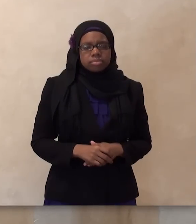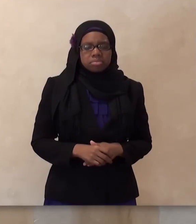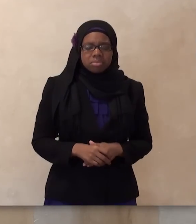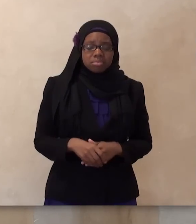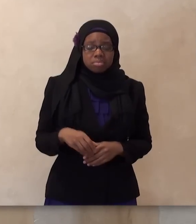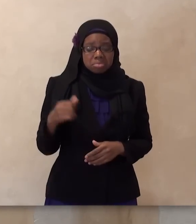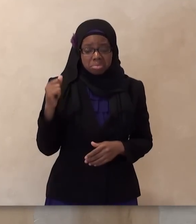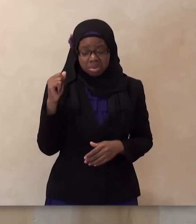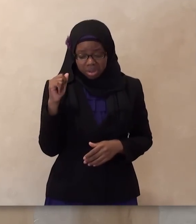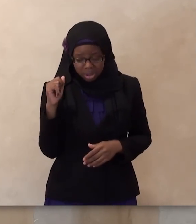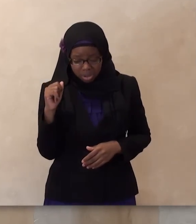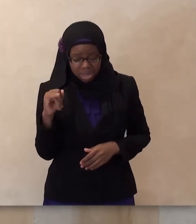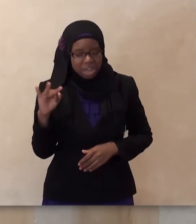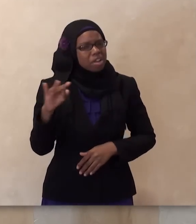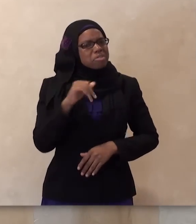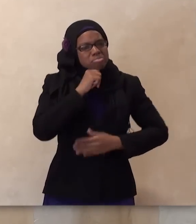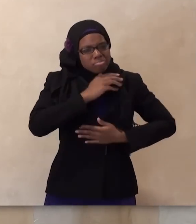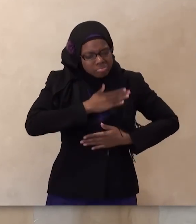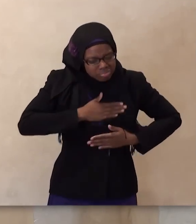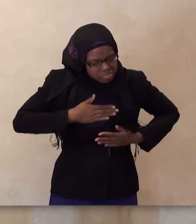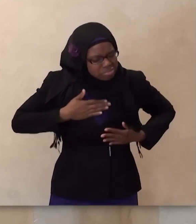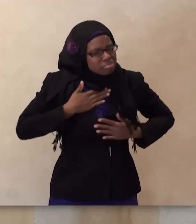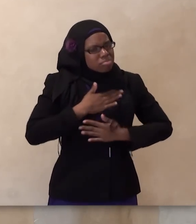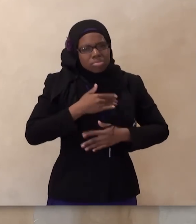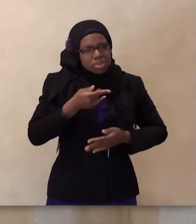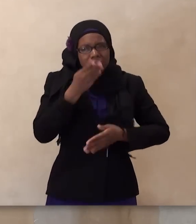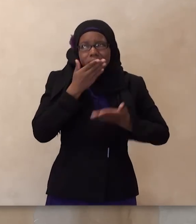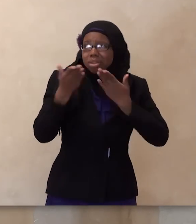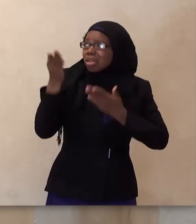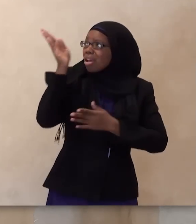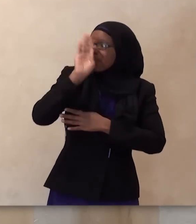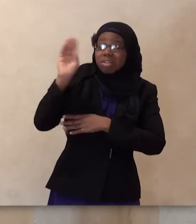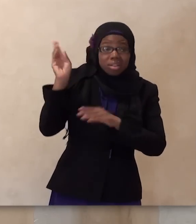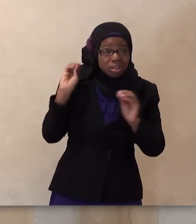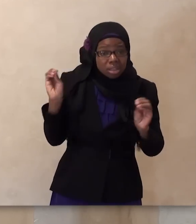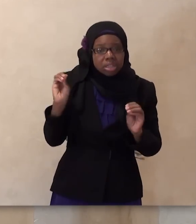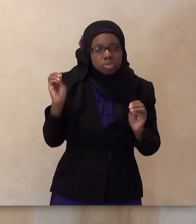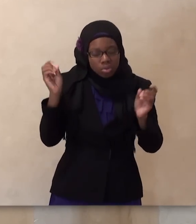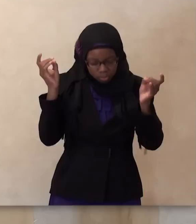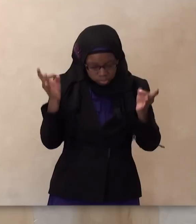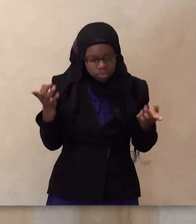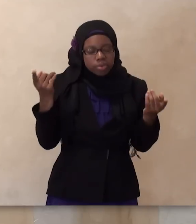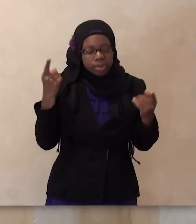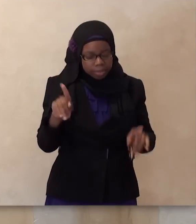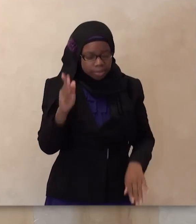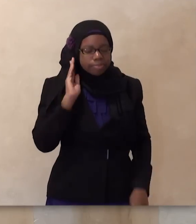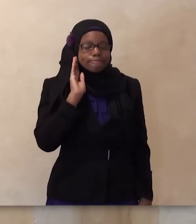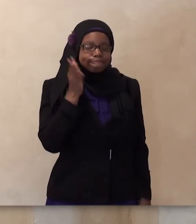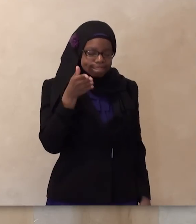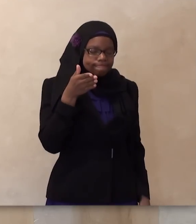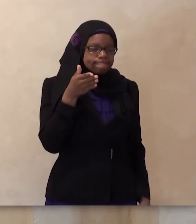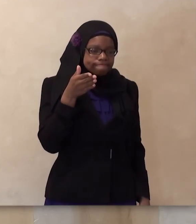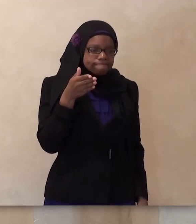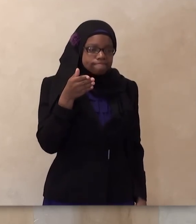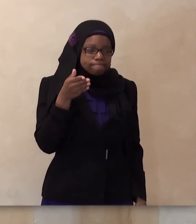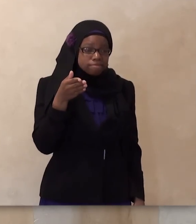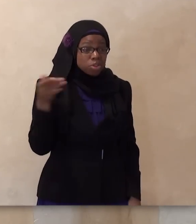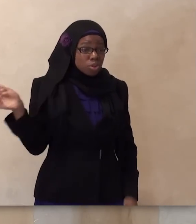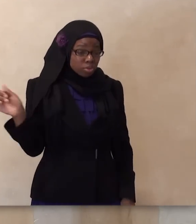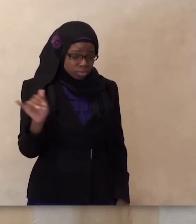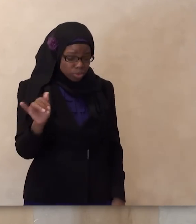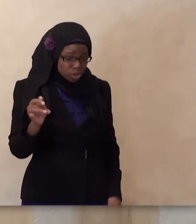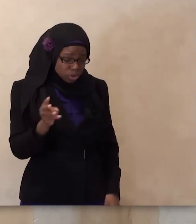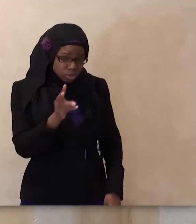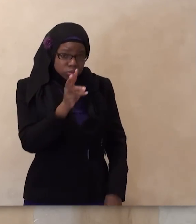keep on being ungrateful to Allah subhanahu wa ta'ala, the calamity will come. And also the water thereof,